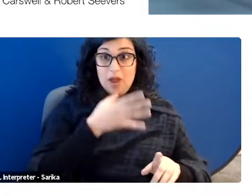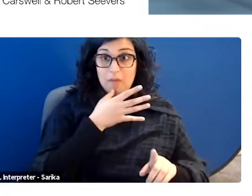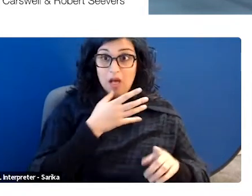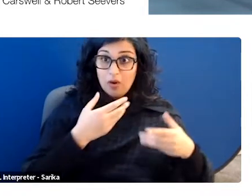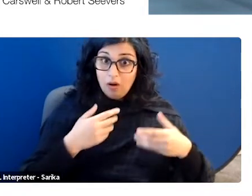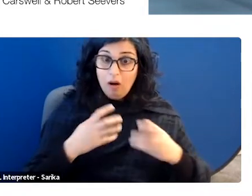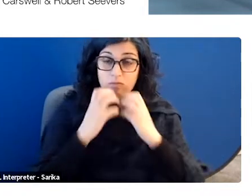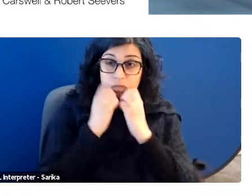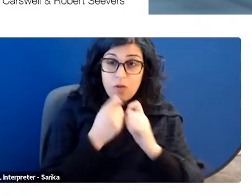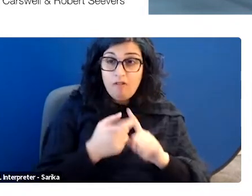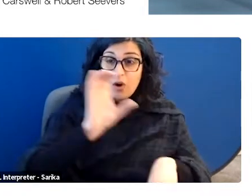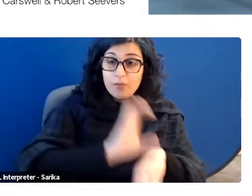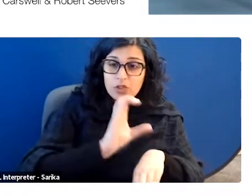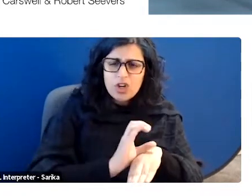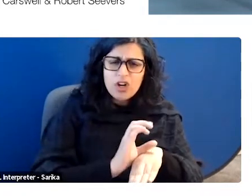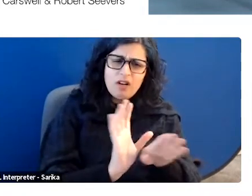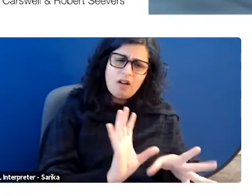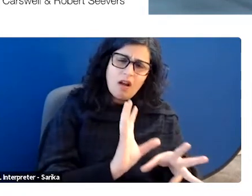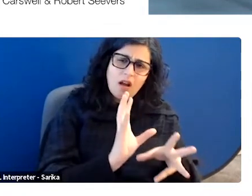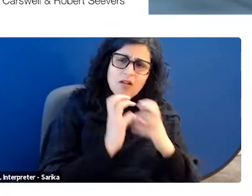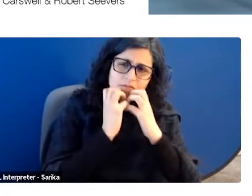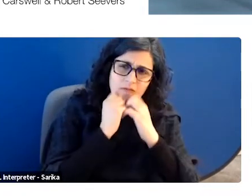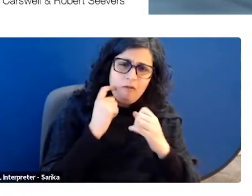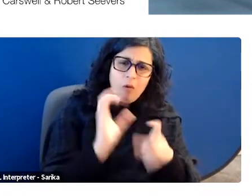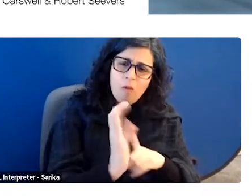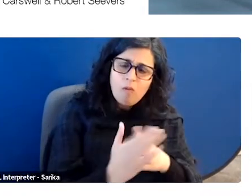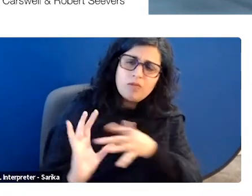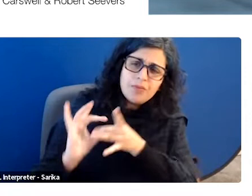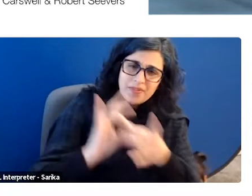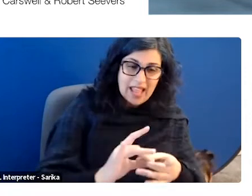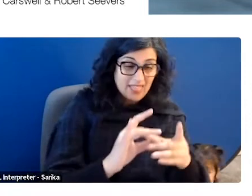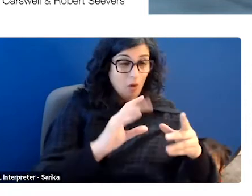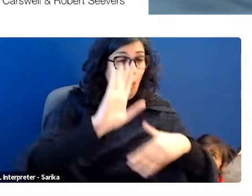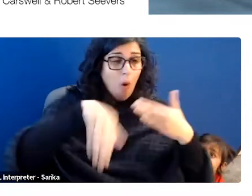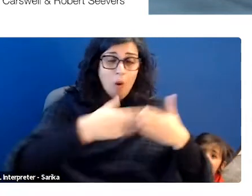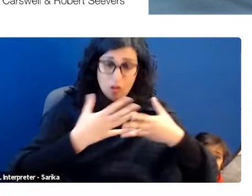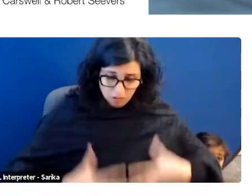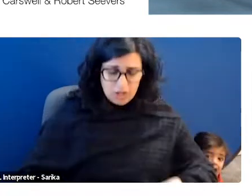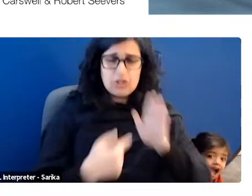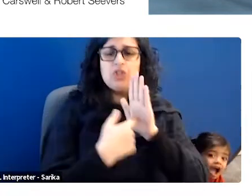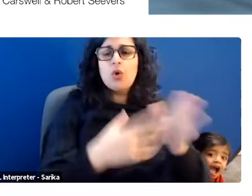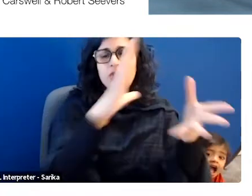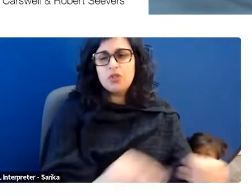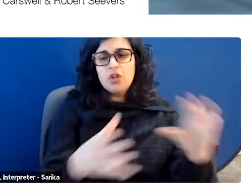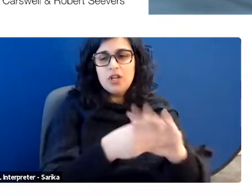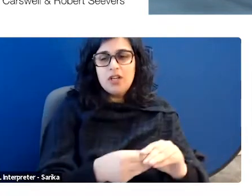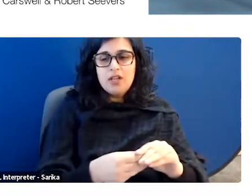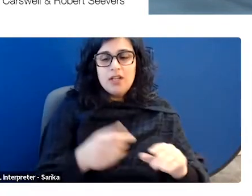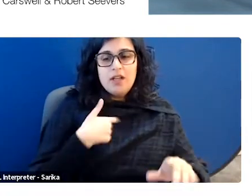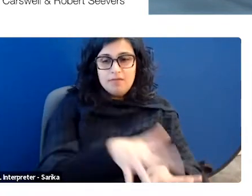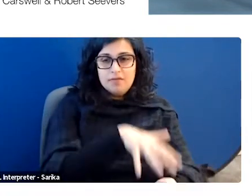a significant meaning to the color and designs that tell story from head to toe. I'm a descendant of an indigenous